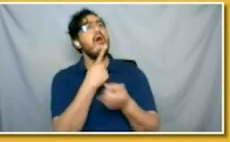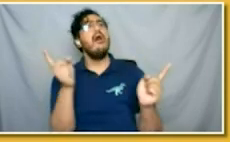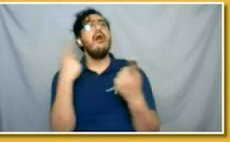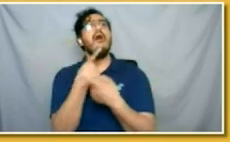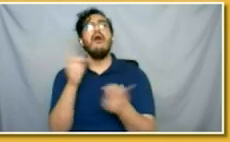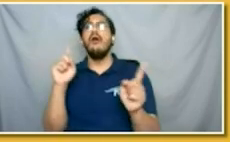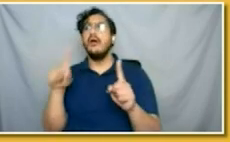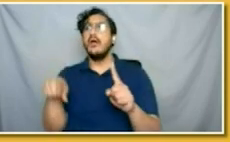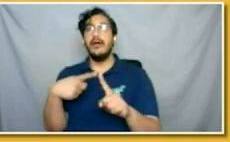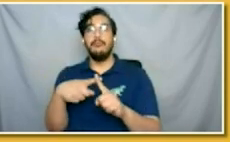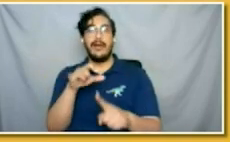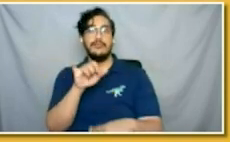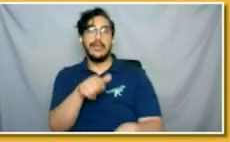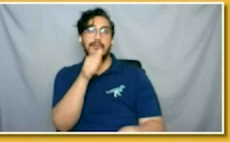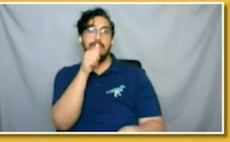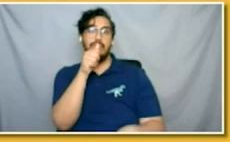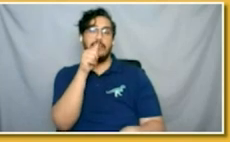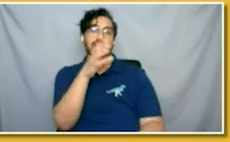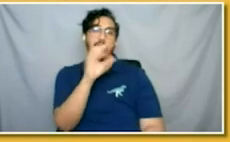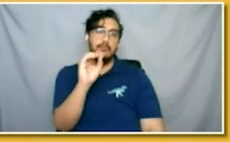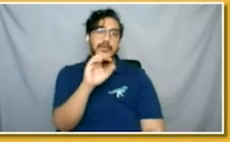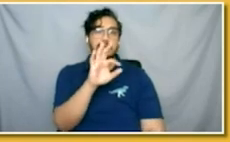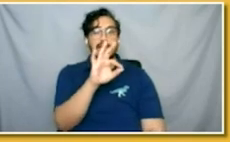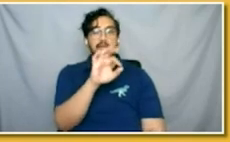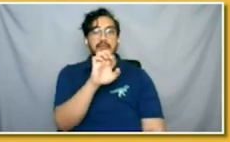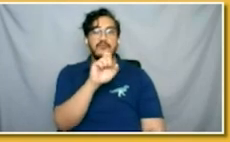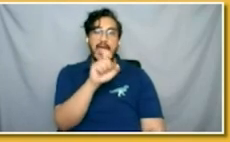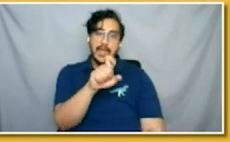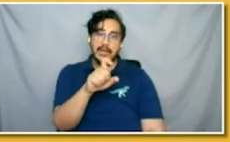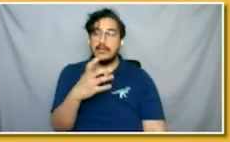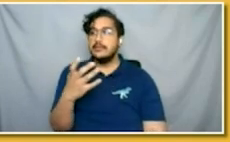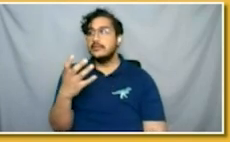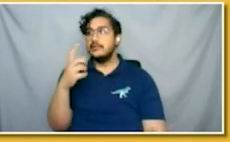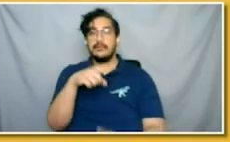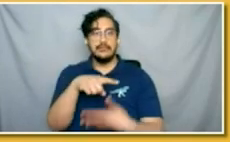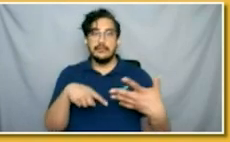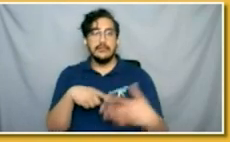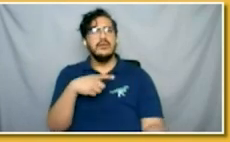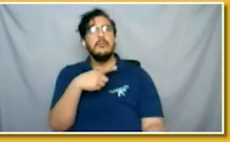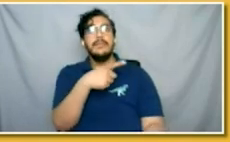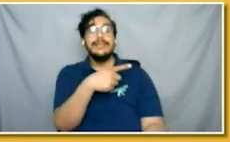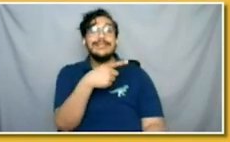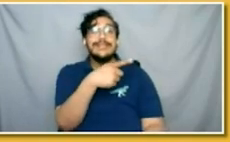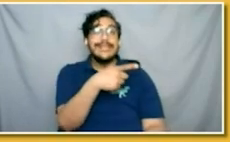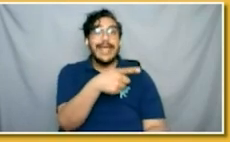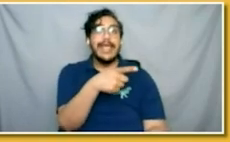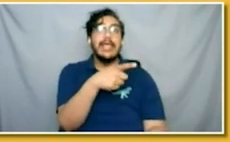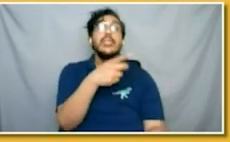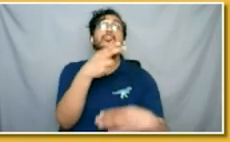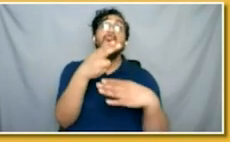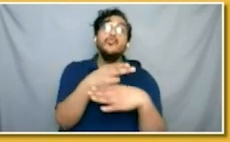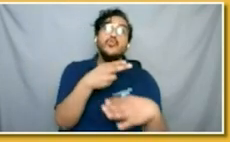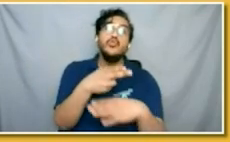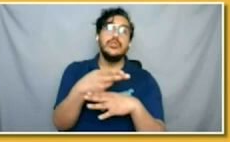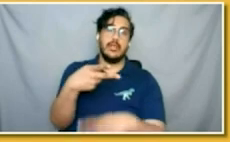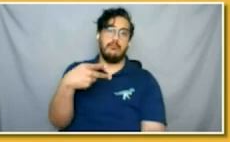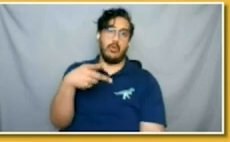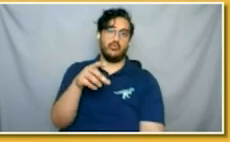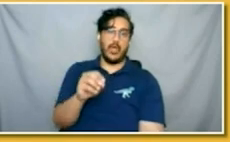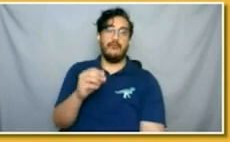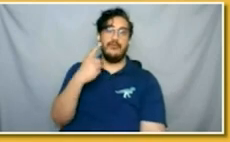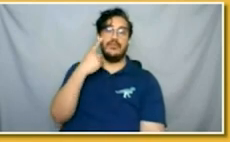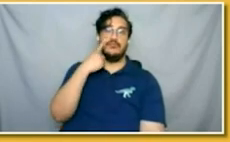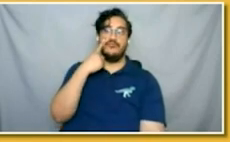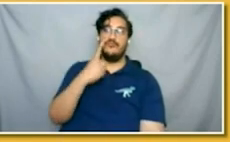UPS are only profitable because they are using the post office to do the actual hard part, to take on the parts that are, again, like more labor